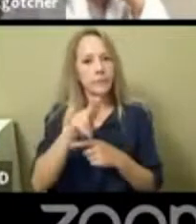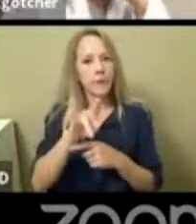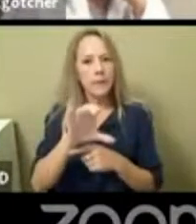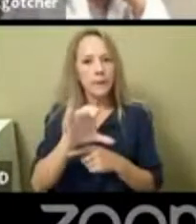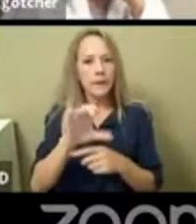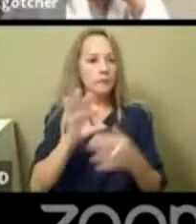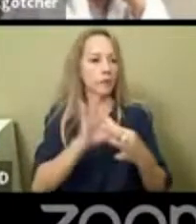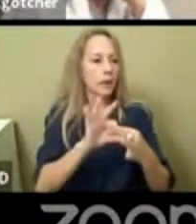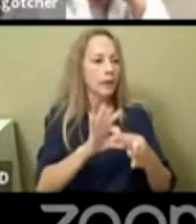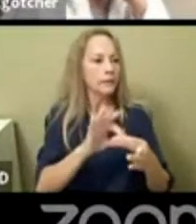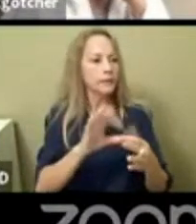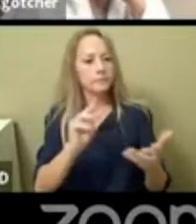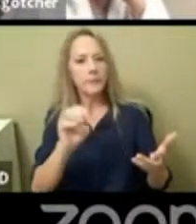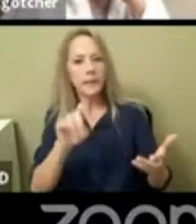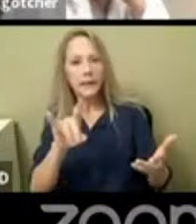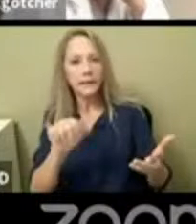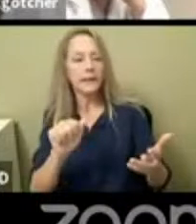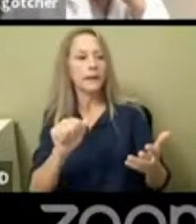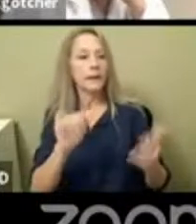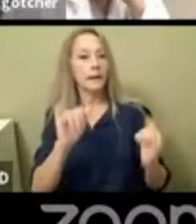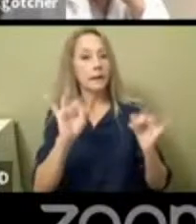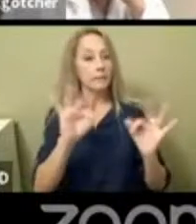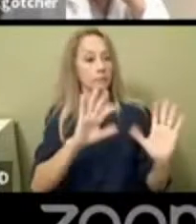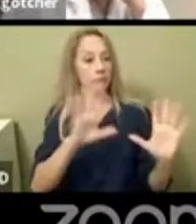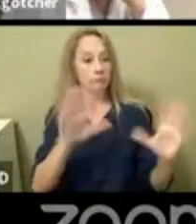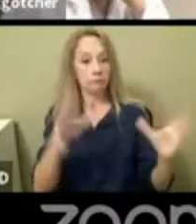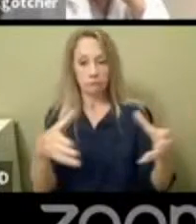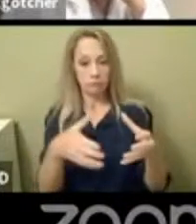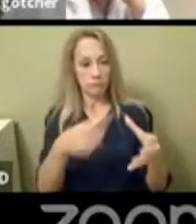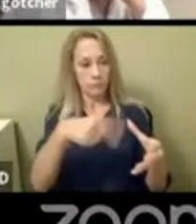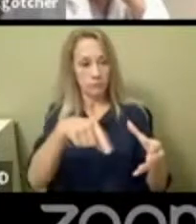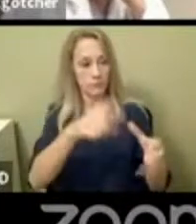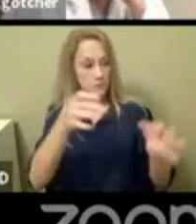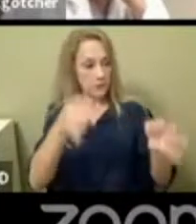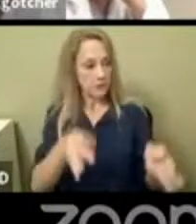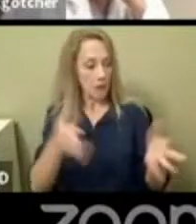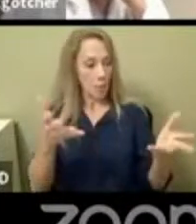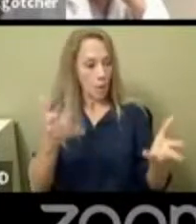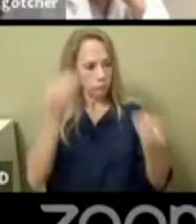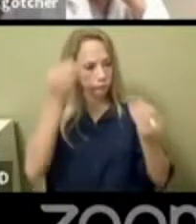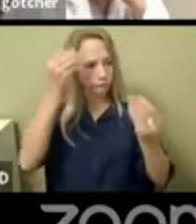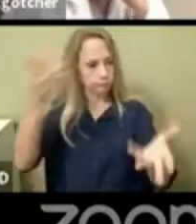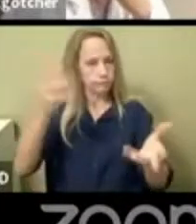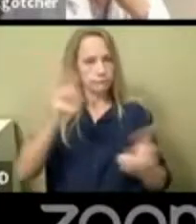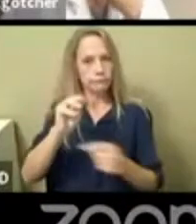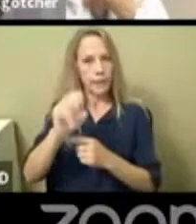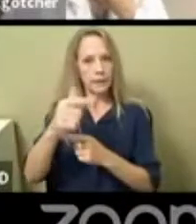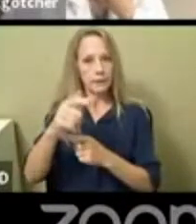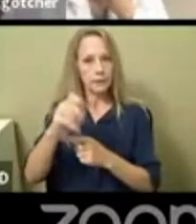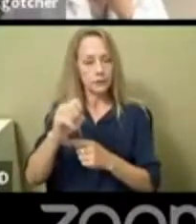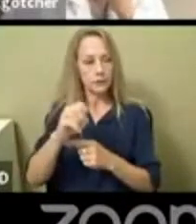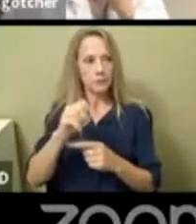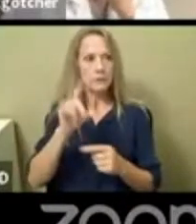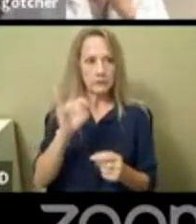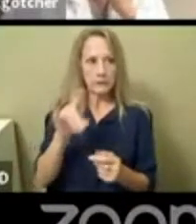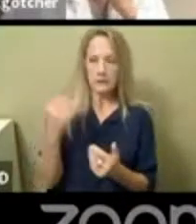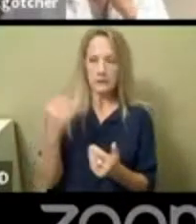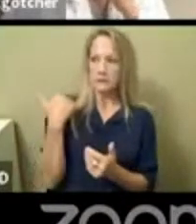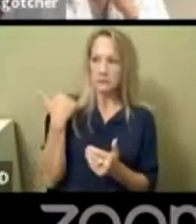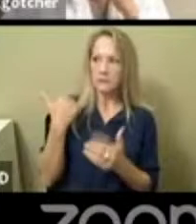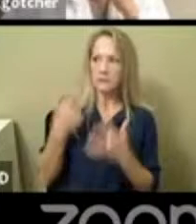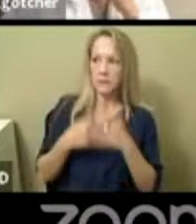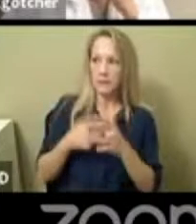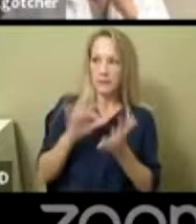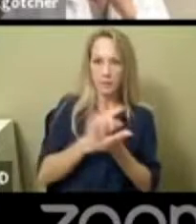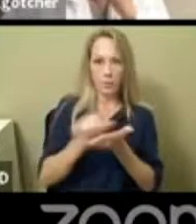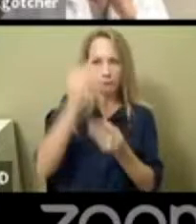media department, but those all got together, decided on the message. The message came out earlier this week. They may do that